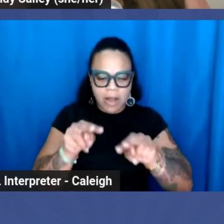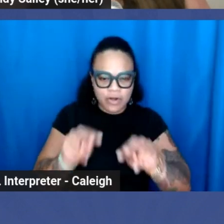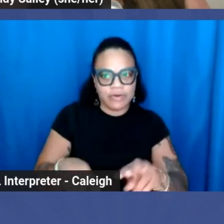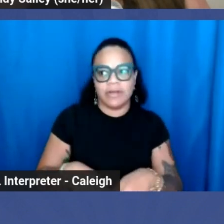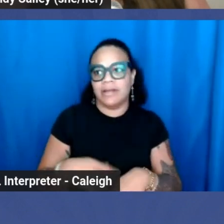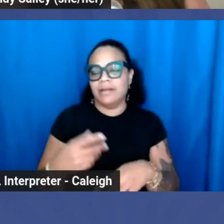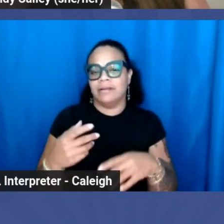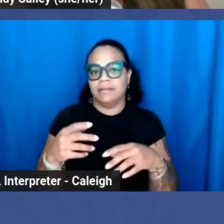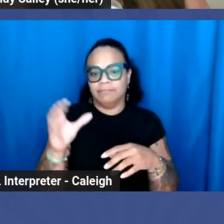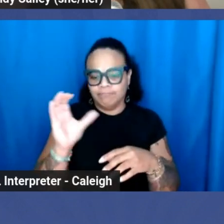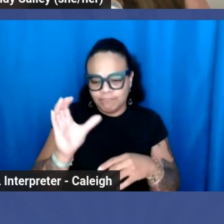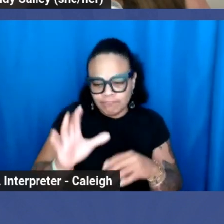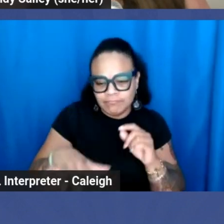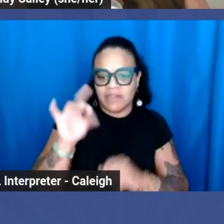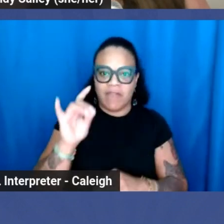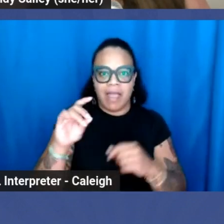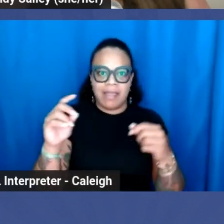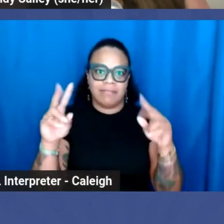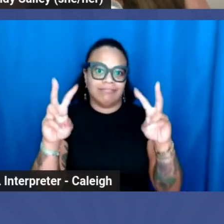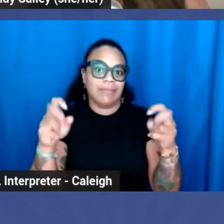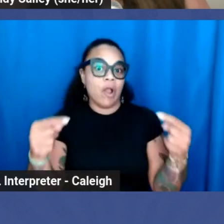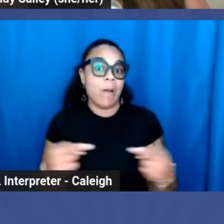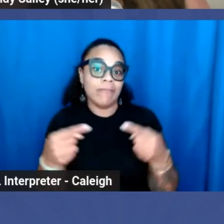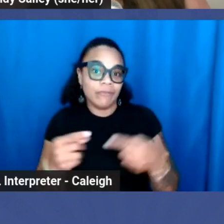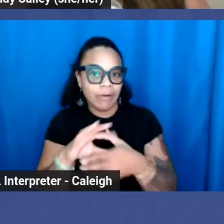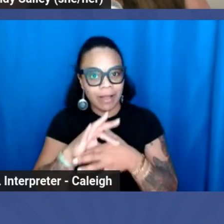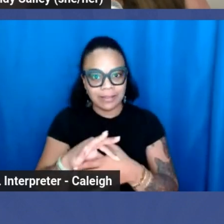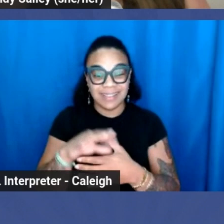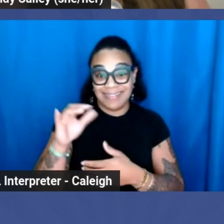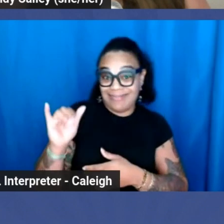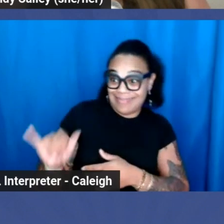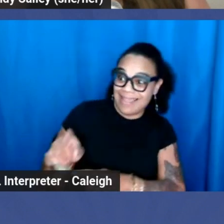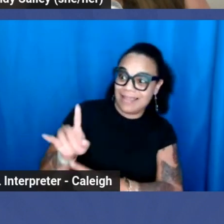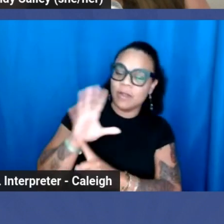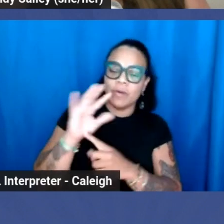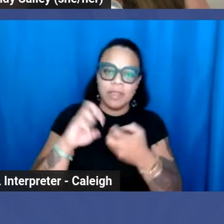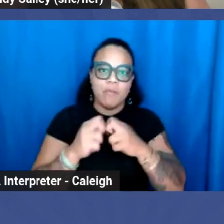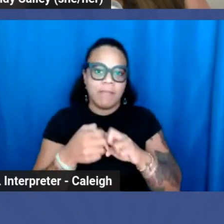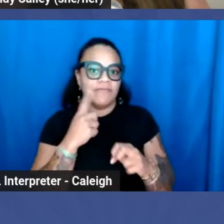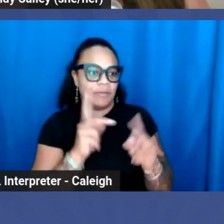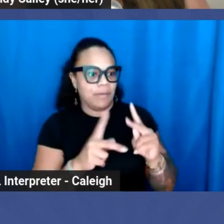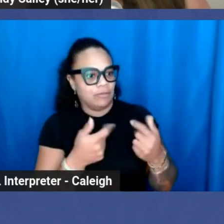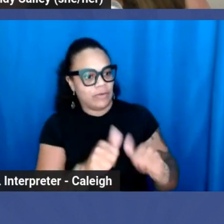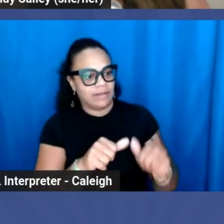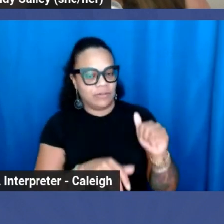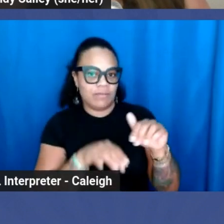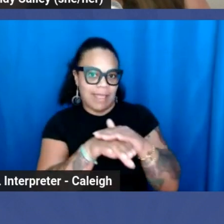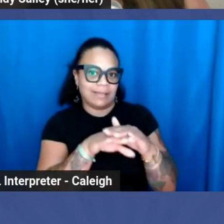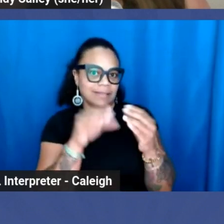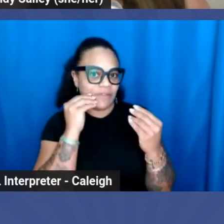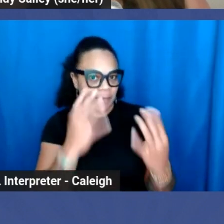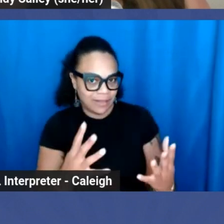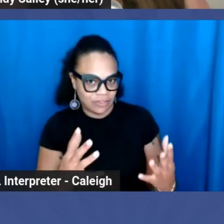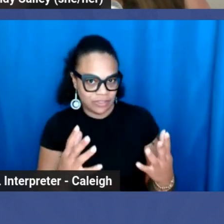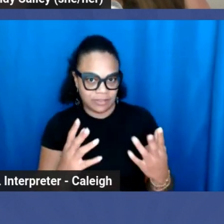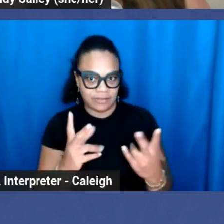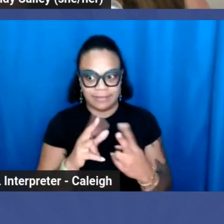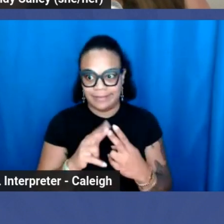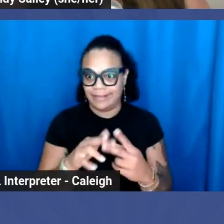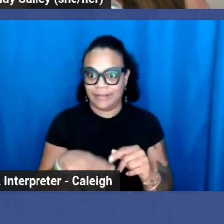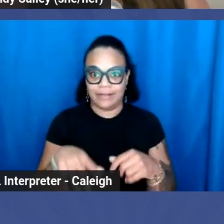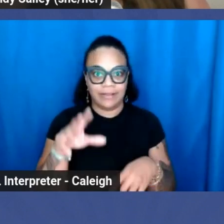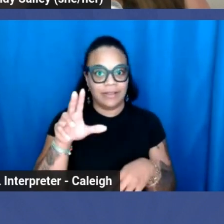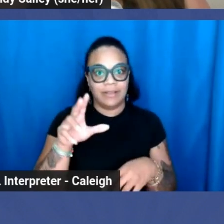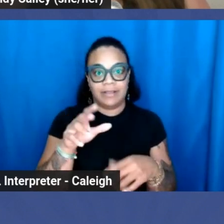And that is going to be really problematic for folks who are trying to access information, whether it is in urban